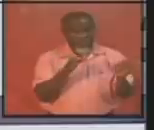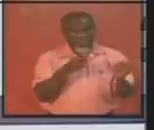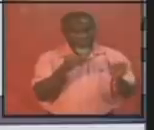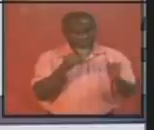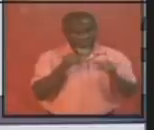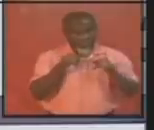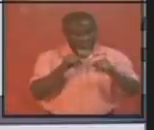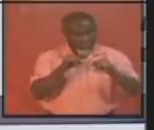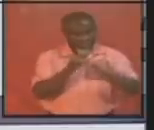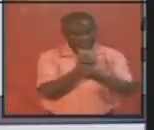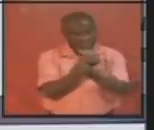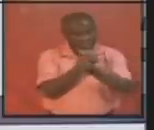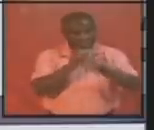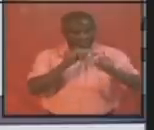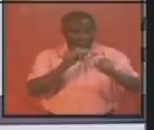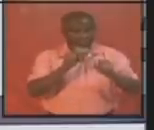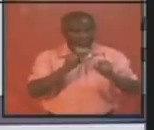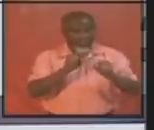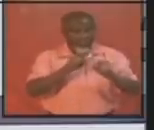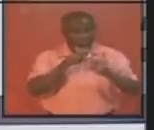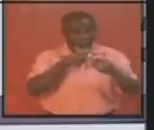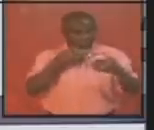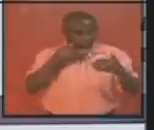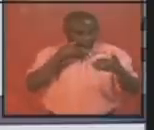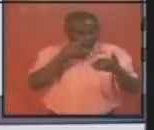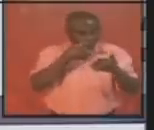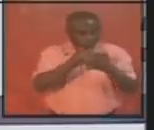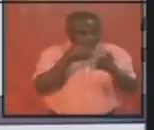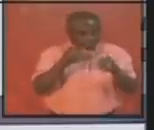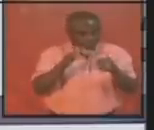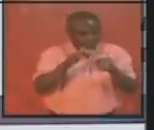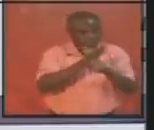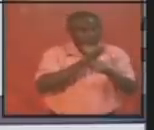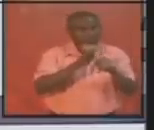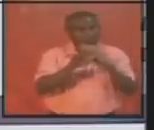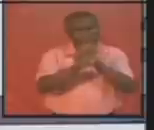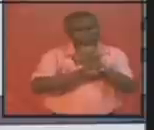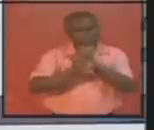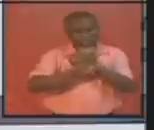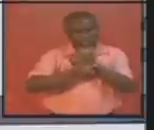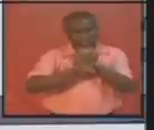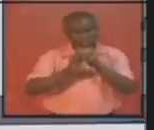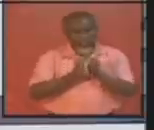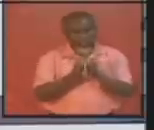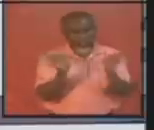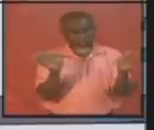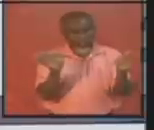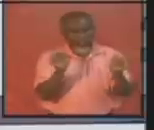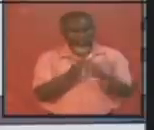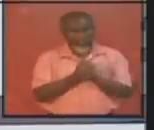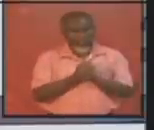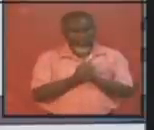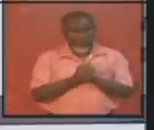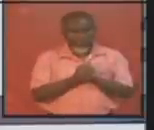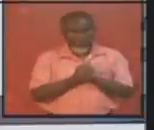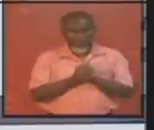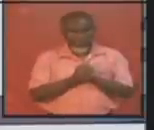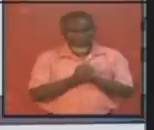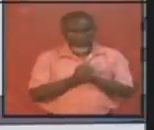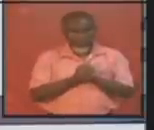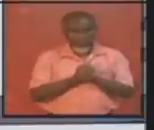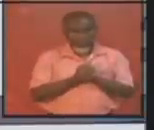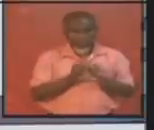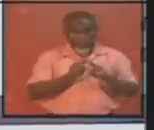safety when herd immunity is eventually achieved. But herd immunity by itself isn't the be-all and end-all of